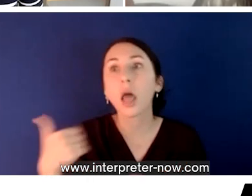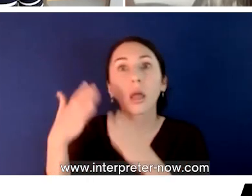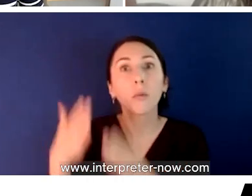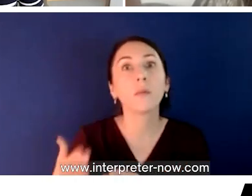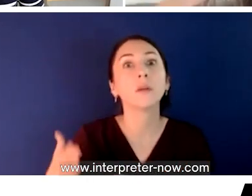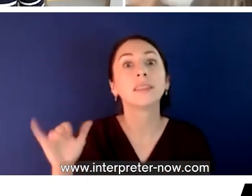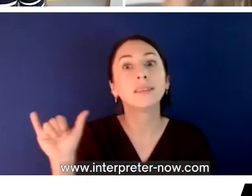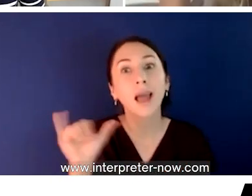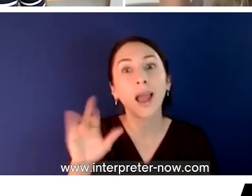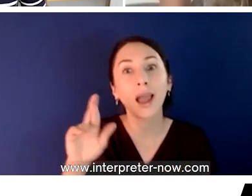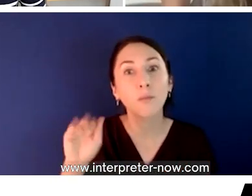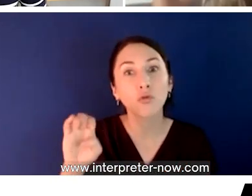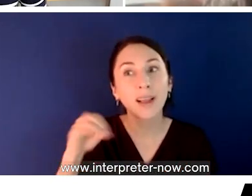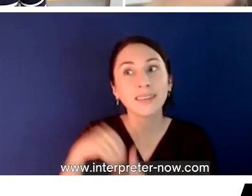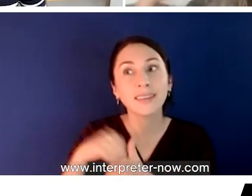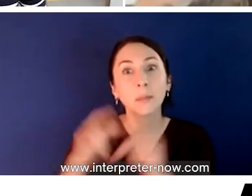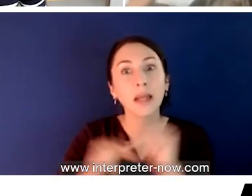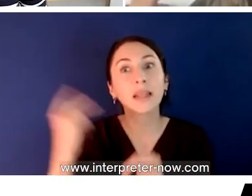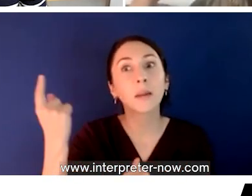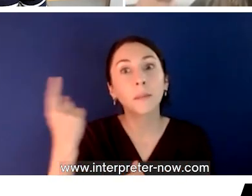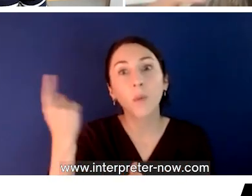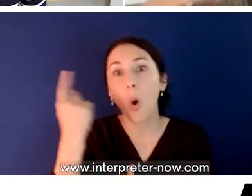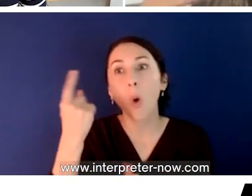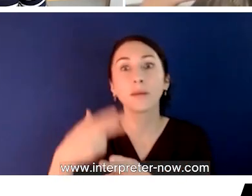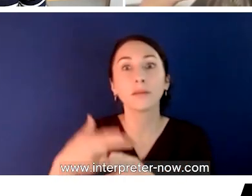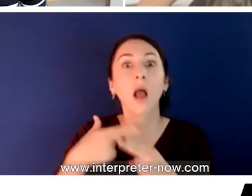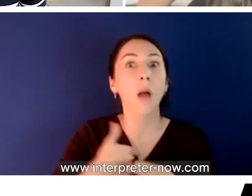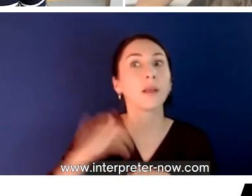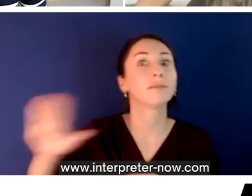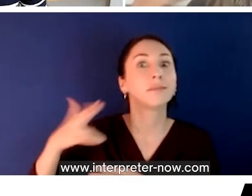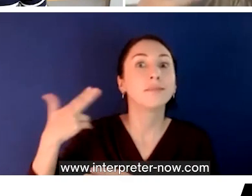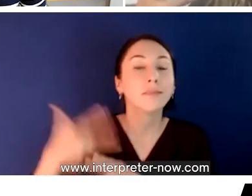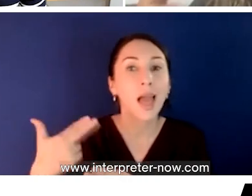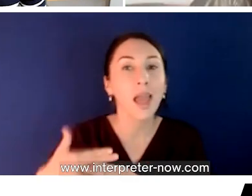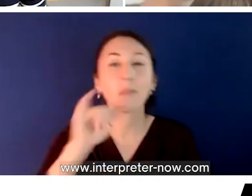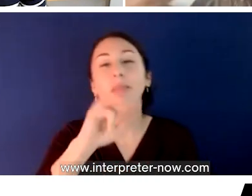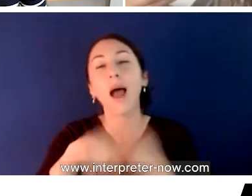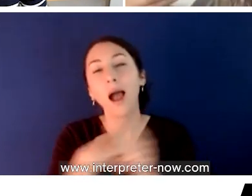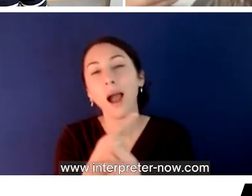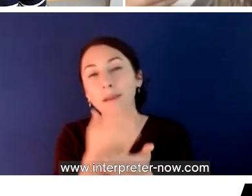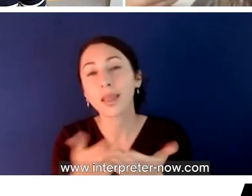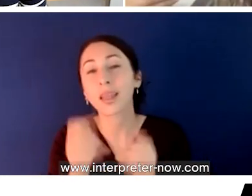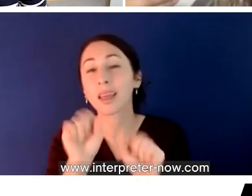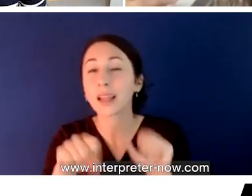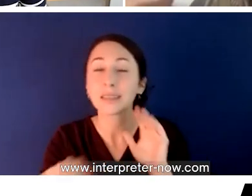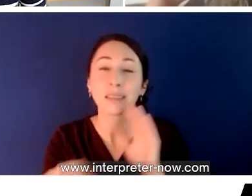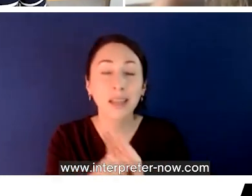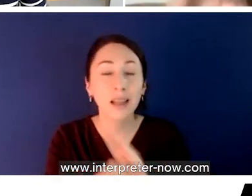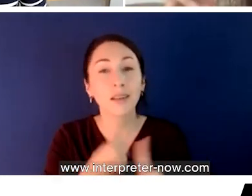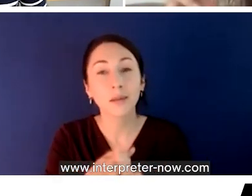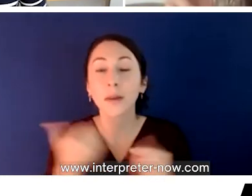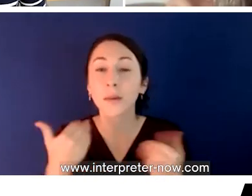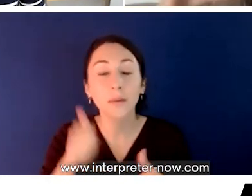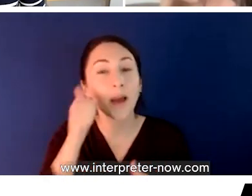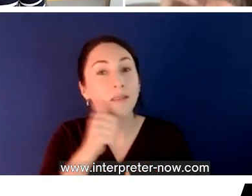building, right? Even though we look nothing alike. It's those kinds of things that can be so insidious and affect our day-to-day work lives. But